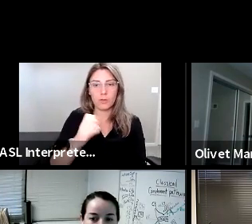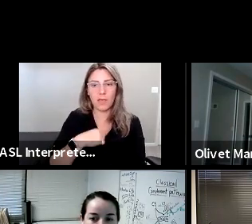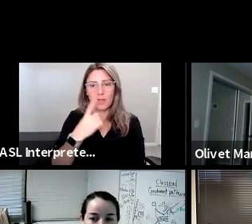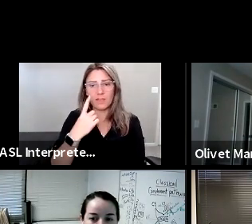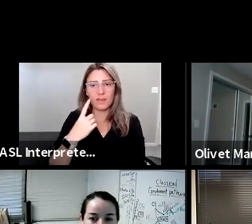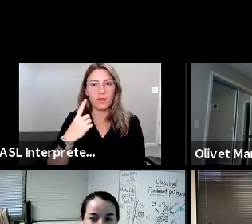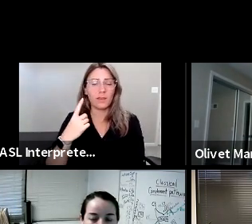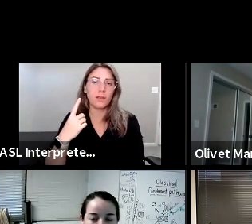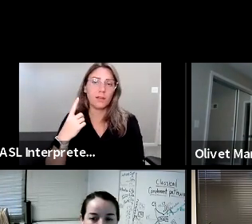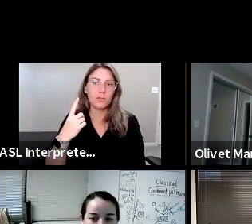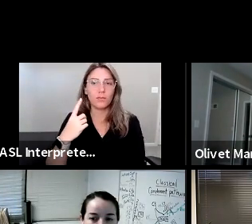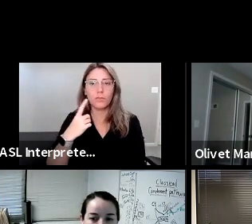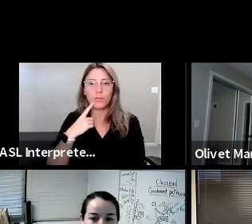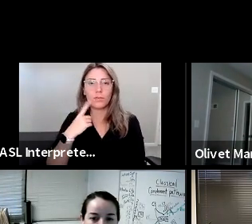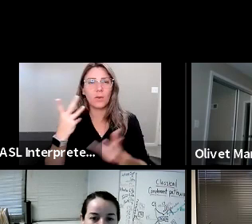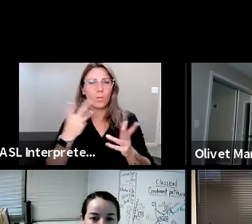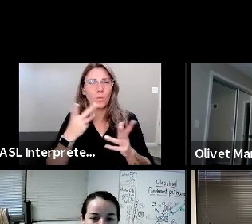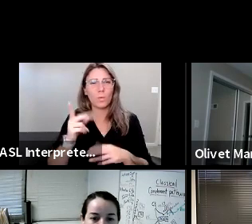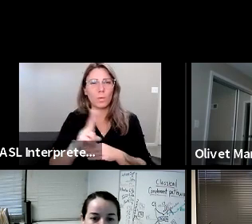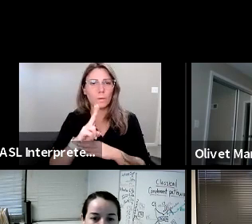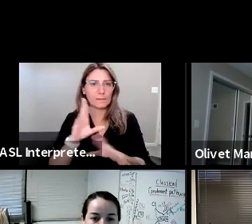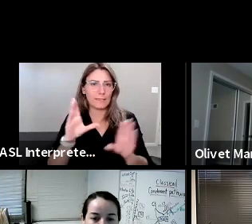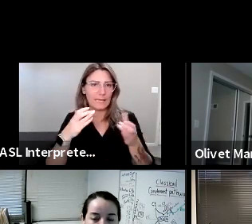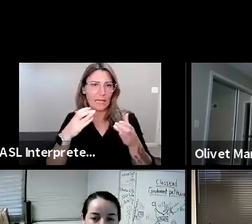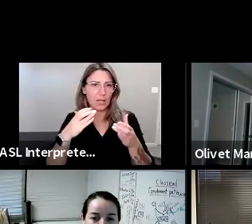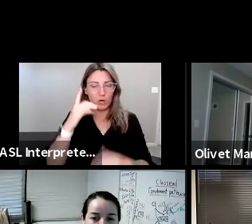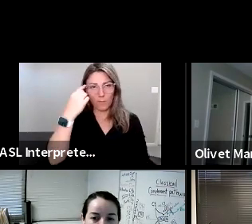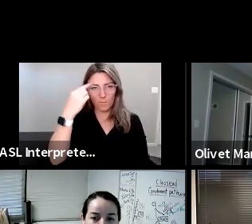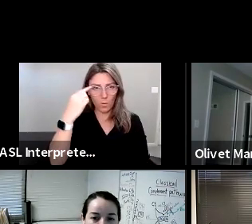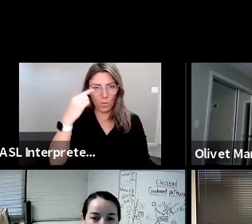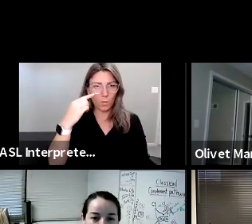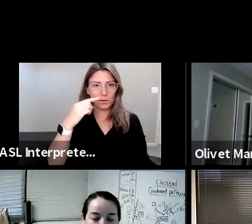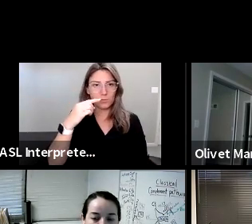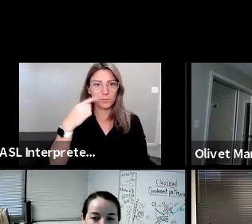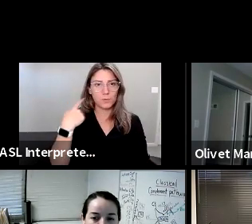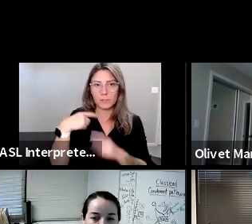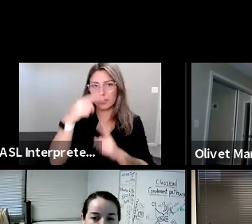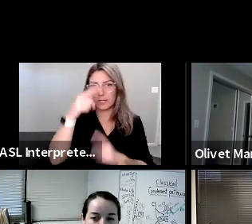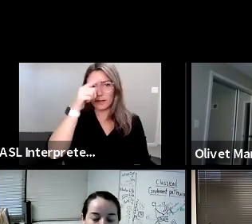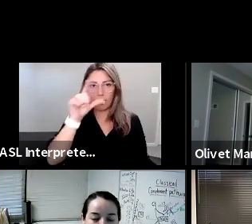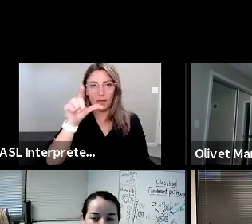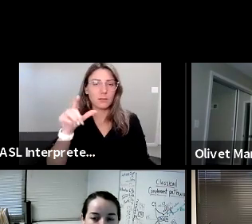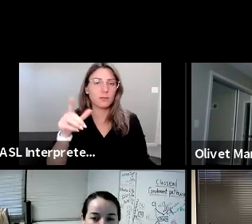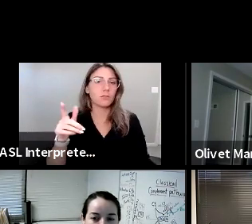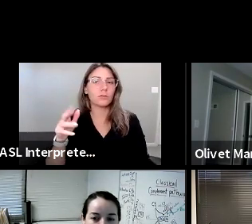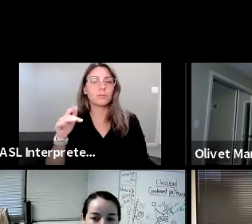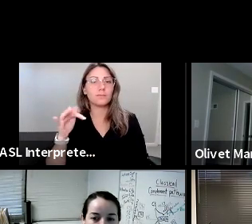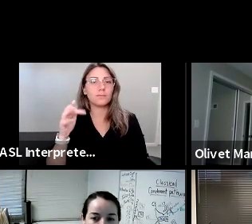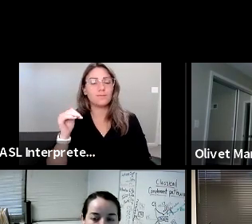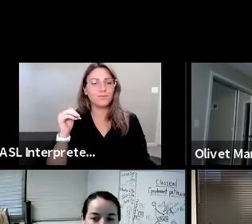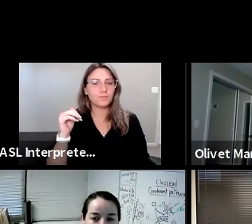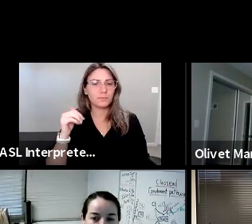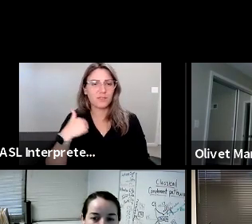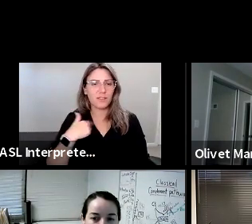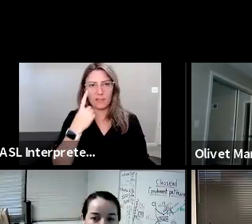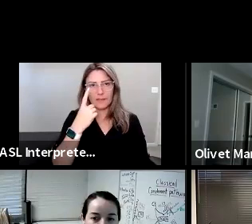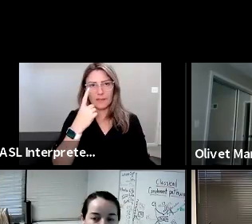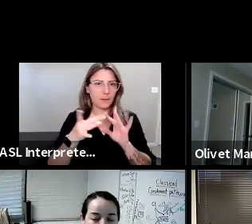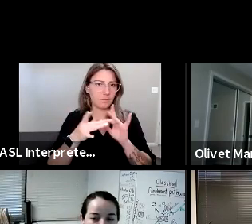using that category for. So the Latino Hispanic, as I think they mentioned